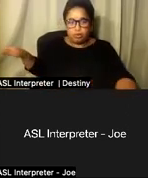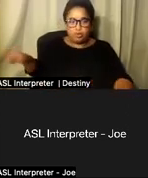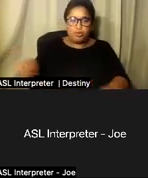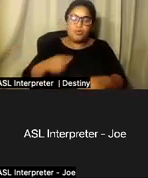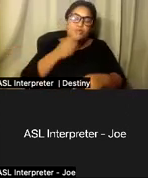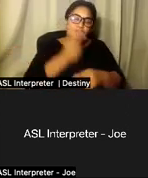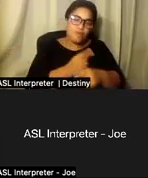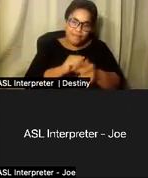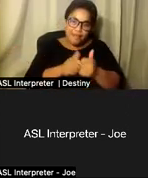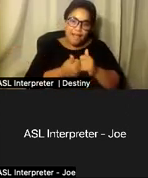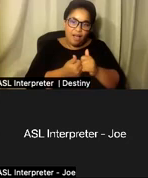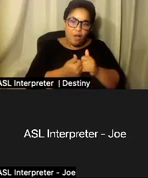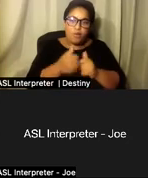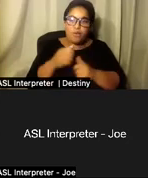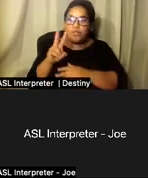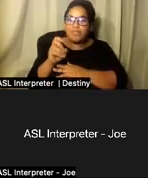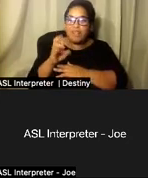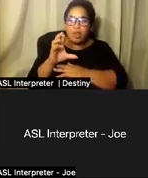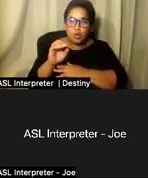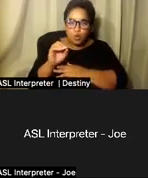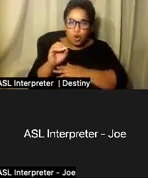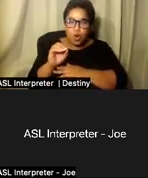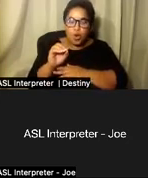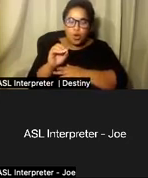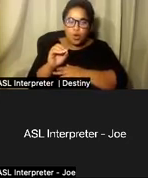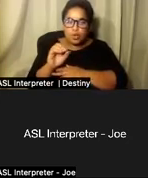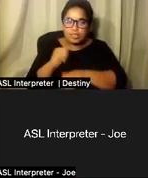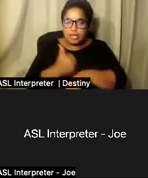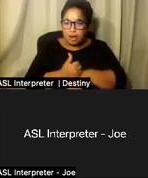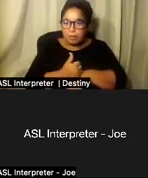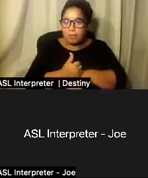it's angled, it will not have that. Not the way you have it there, but if it was